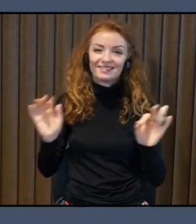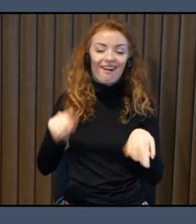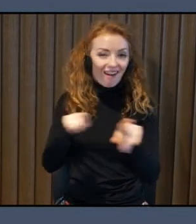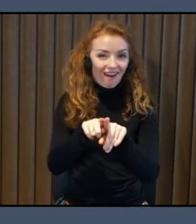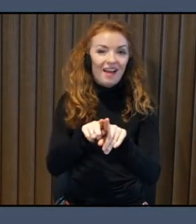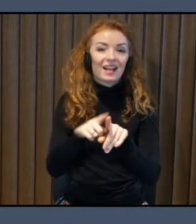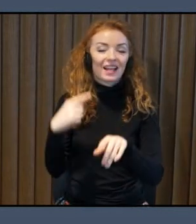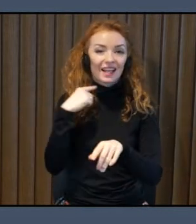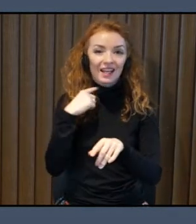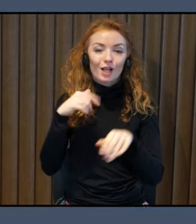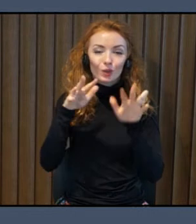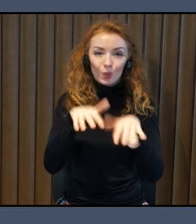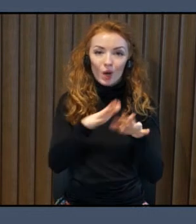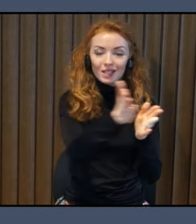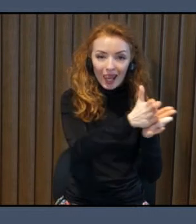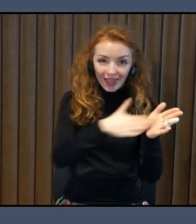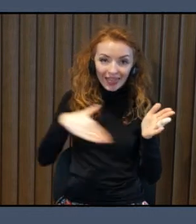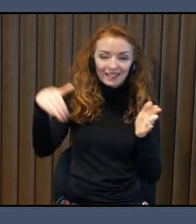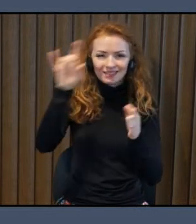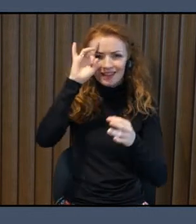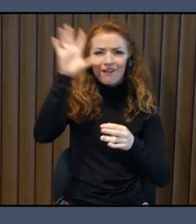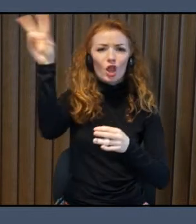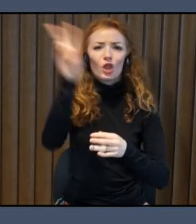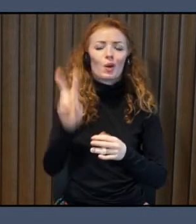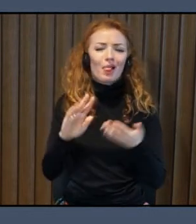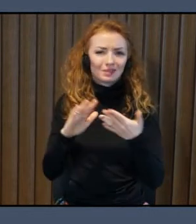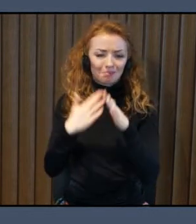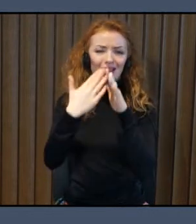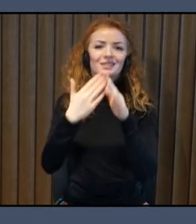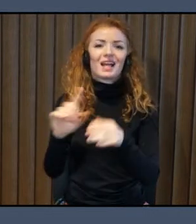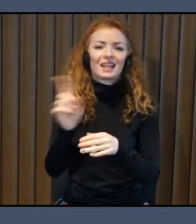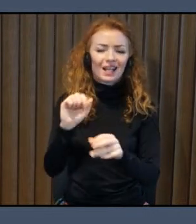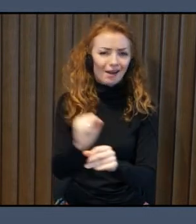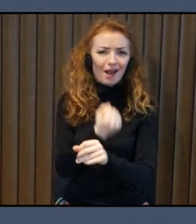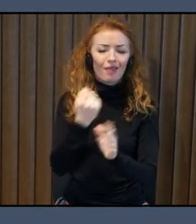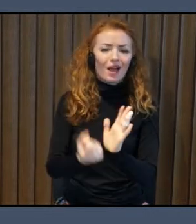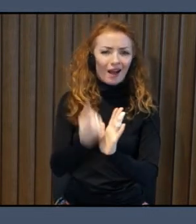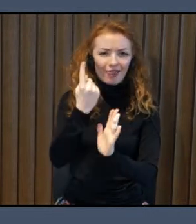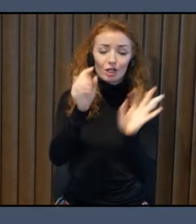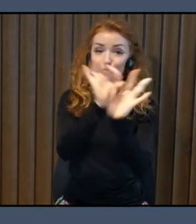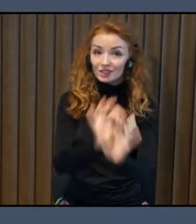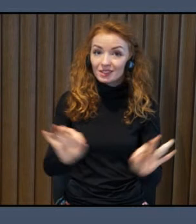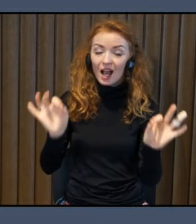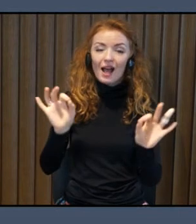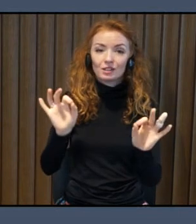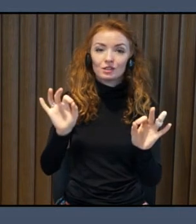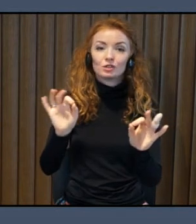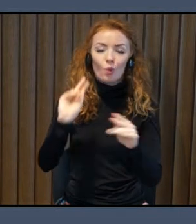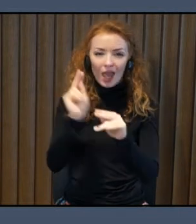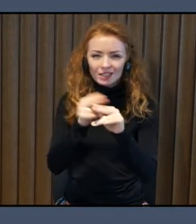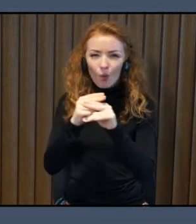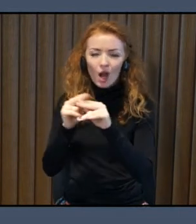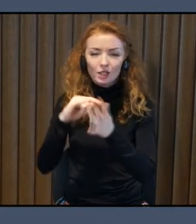accessible beach of Riga. So Jūrmala city have created